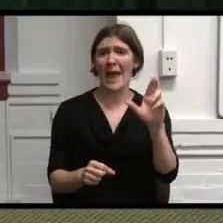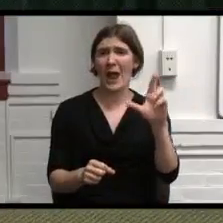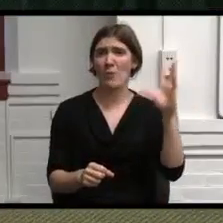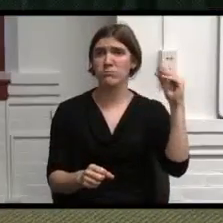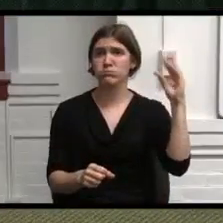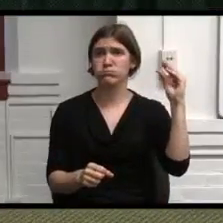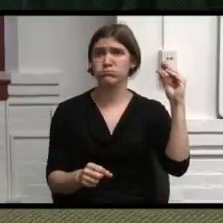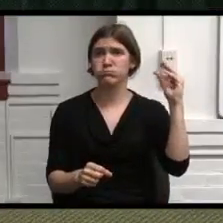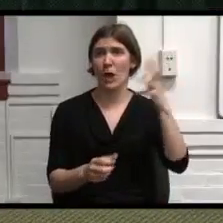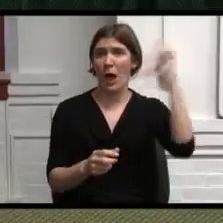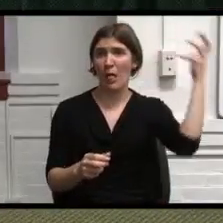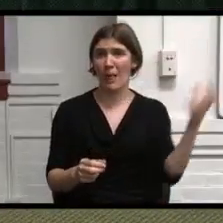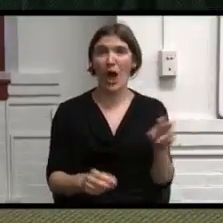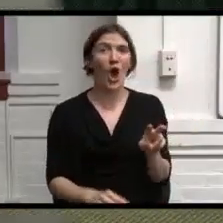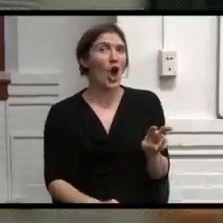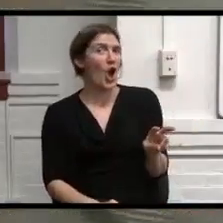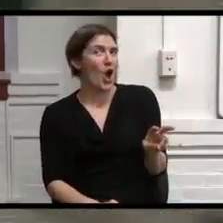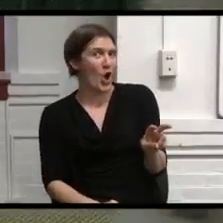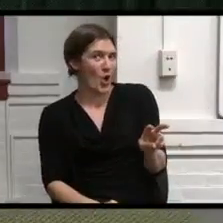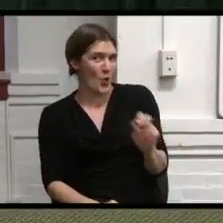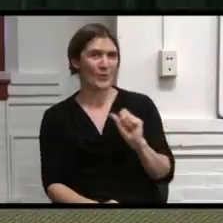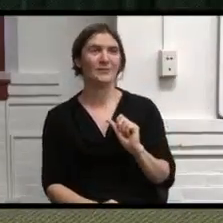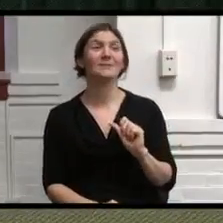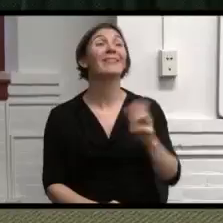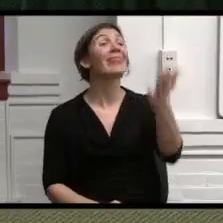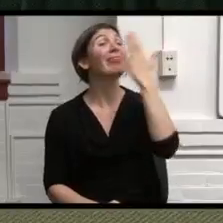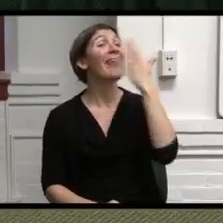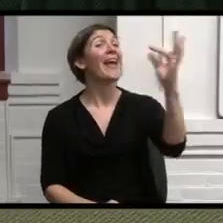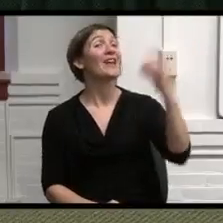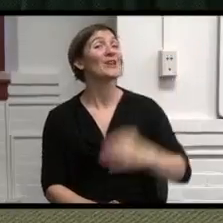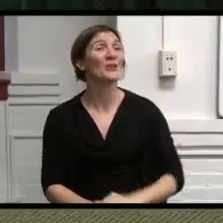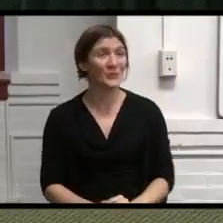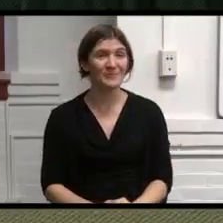go. Now it's coming out. Thank you very much.